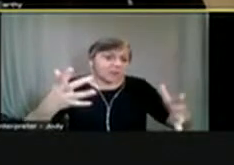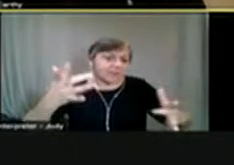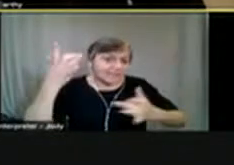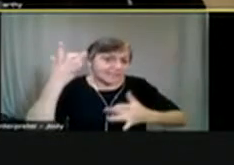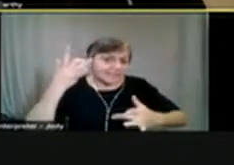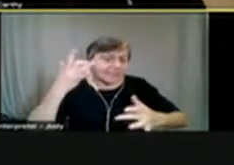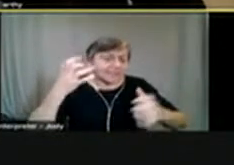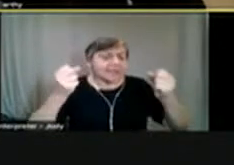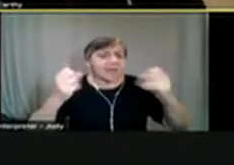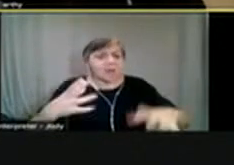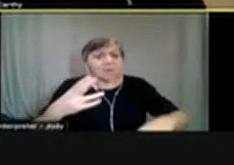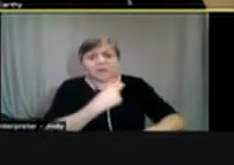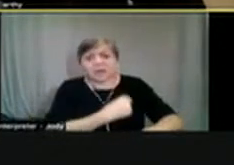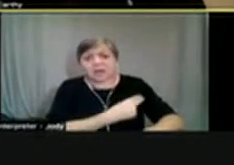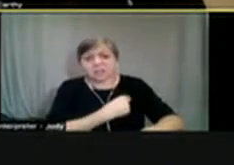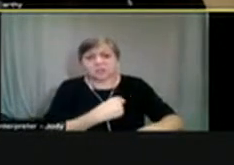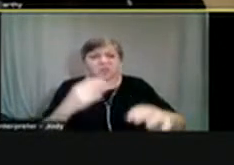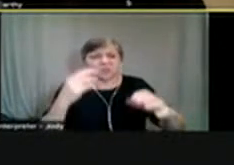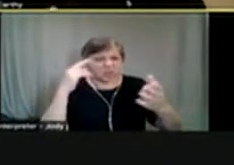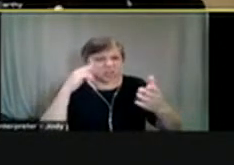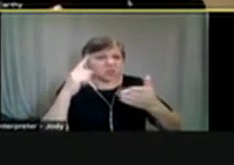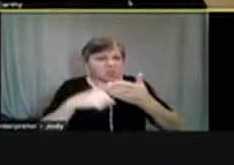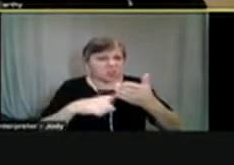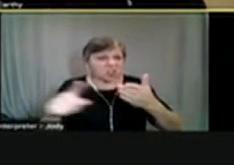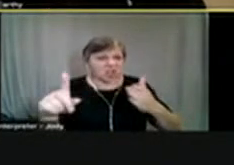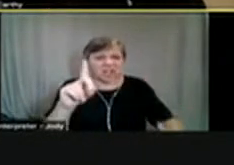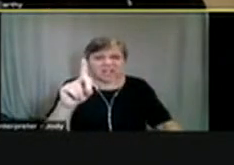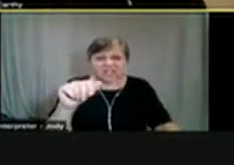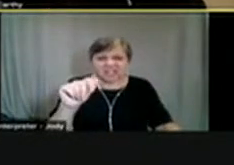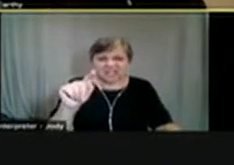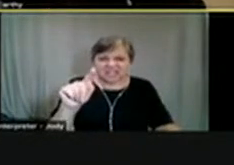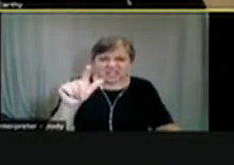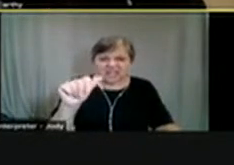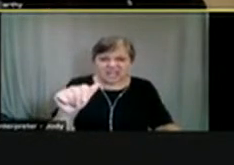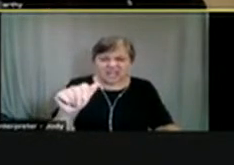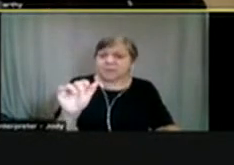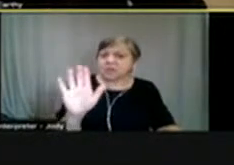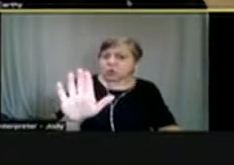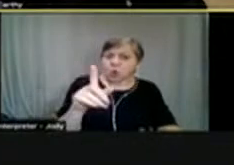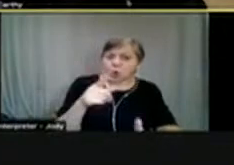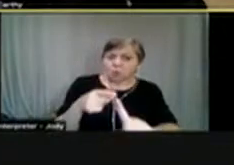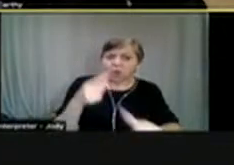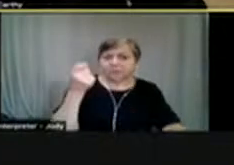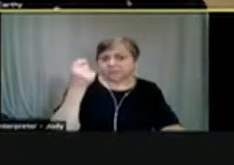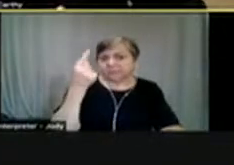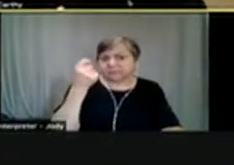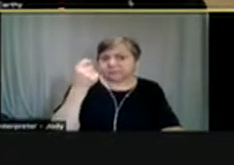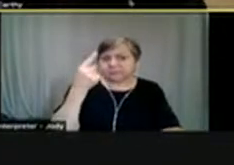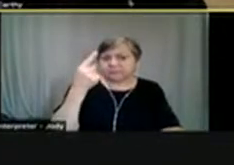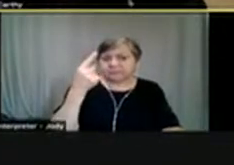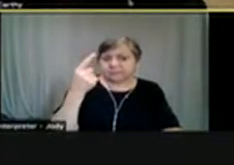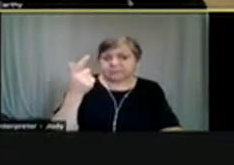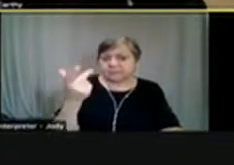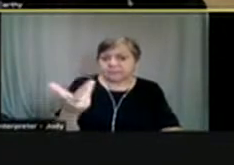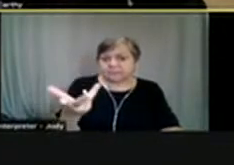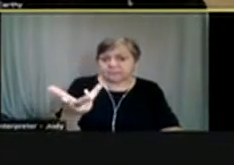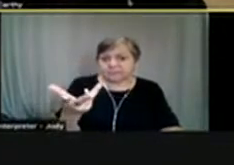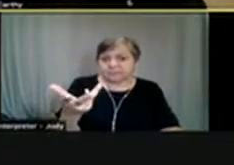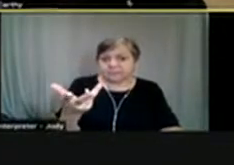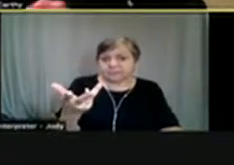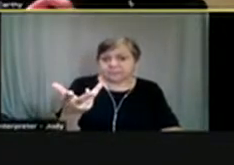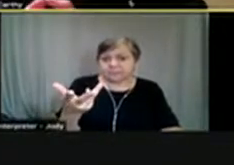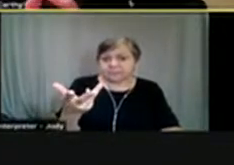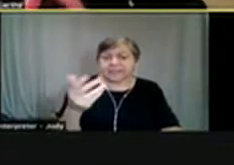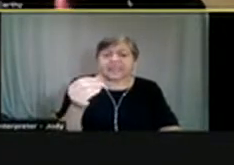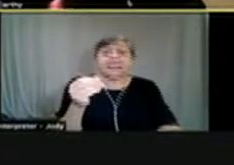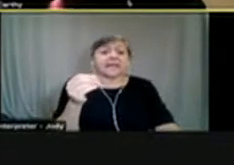anything that has to go with that. But I can understand from where you're coming from with, you know, with vaccinations, if